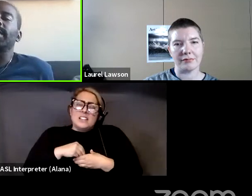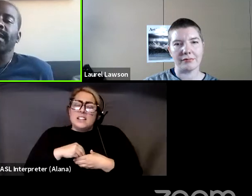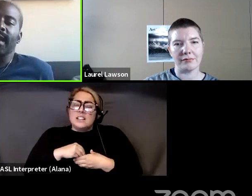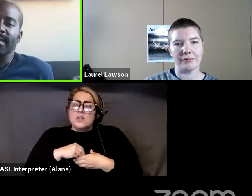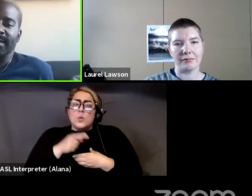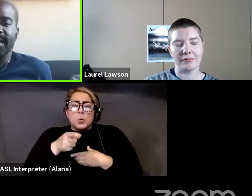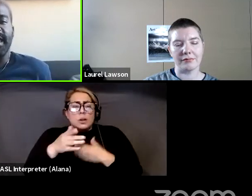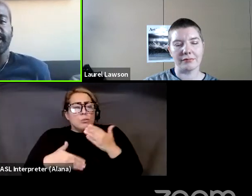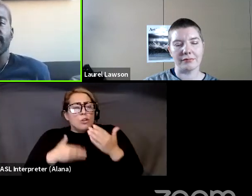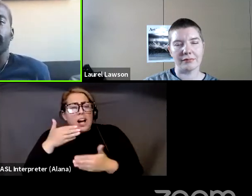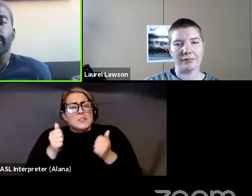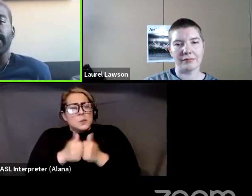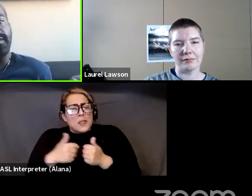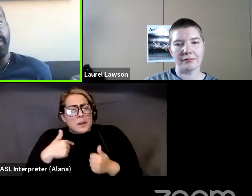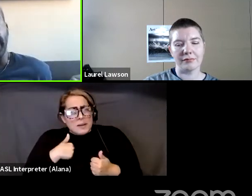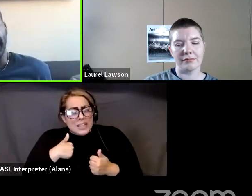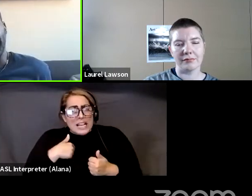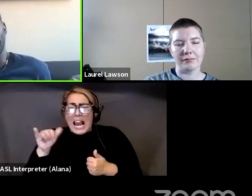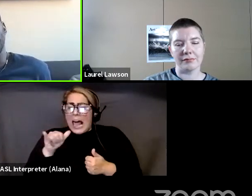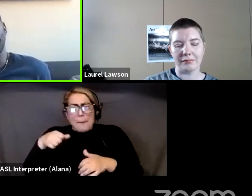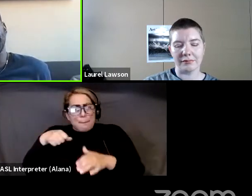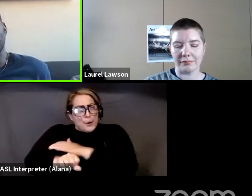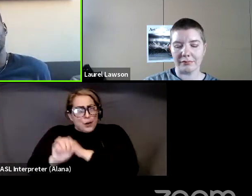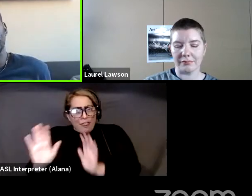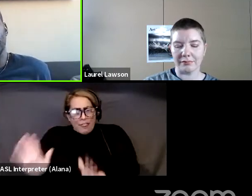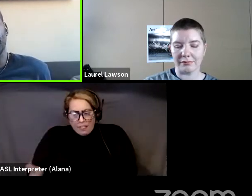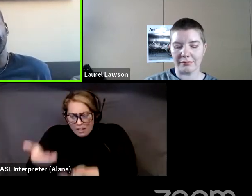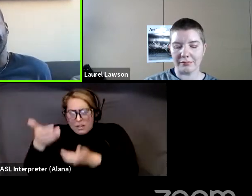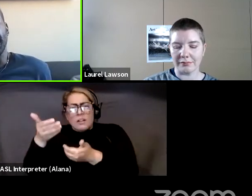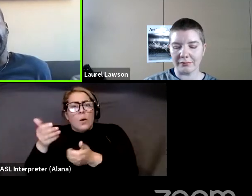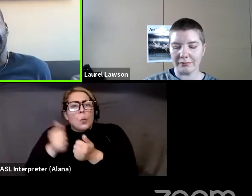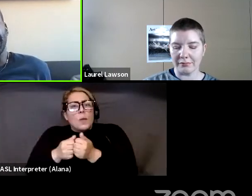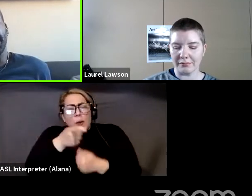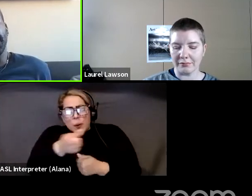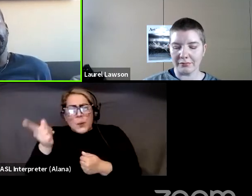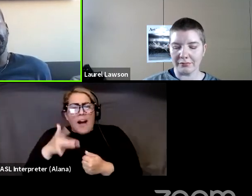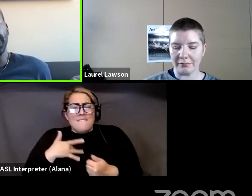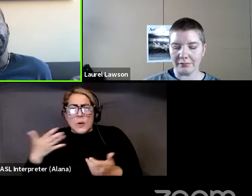process with me that's akin to birth, every time I'm with y'all,